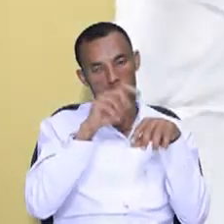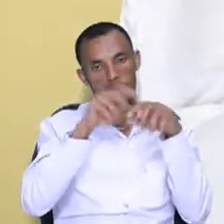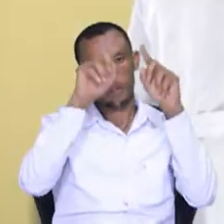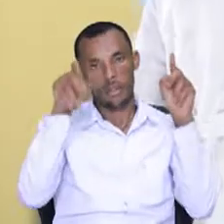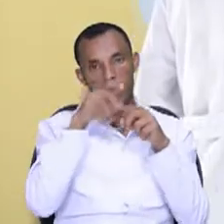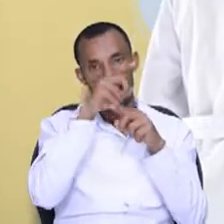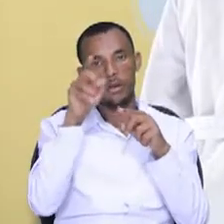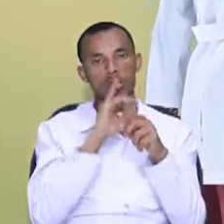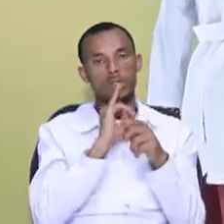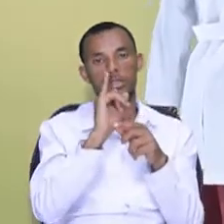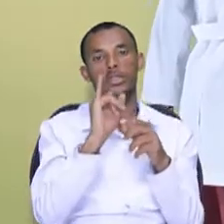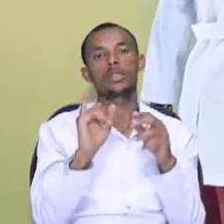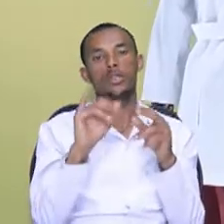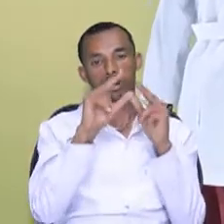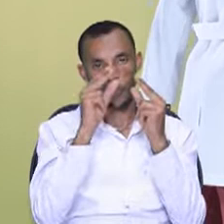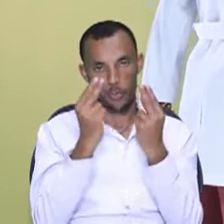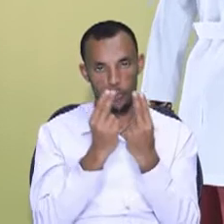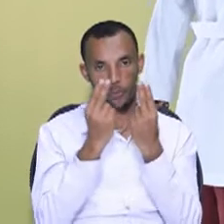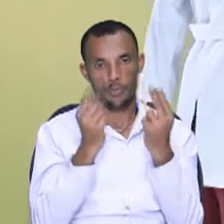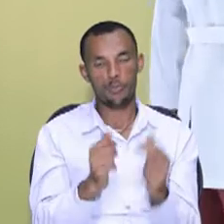The vertical column.